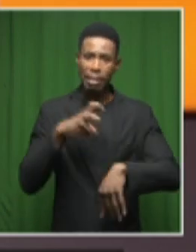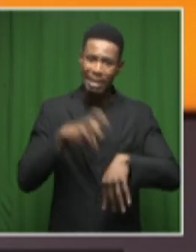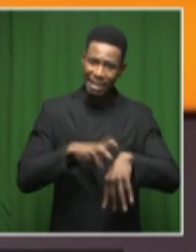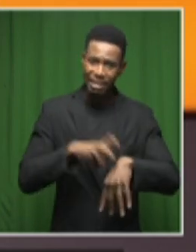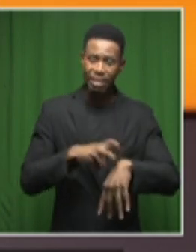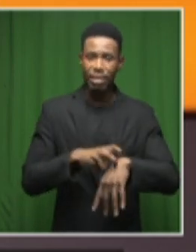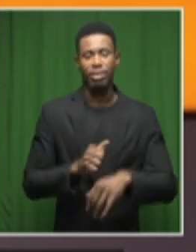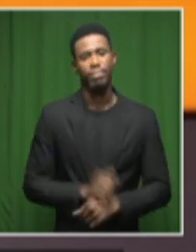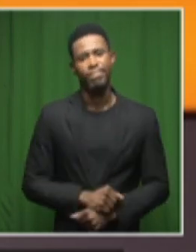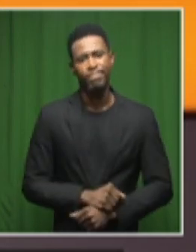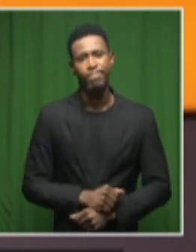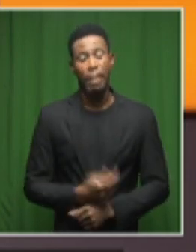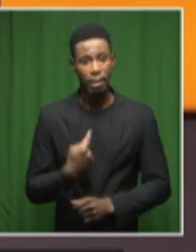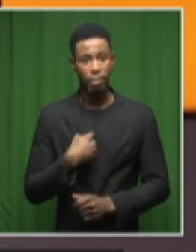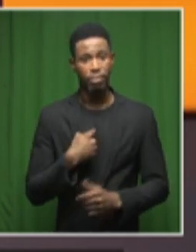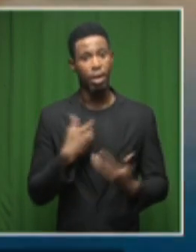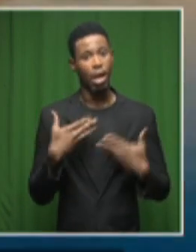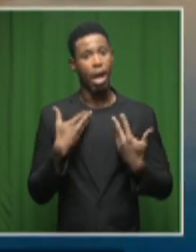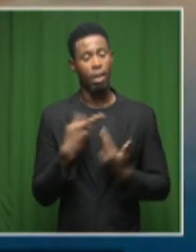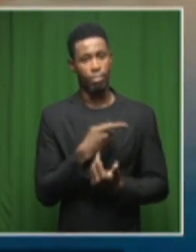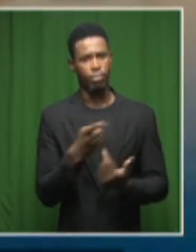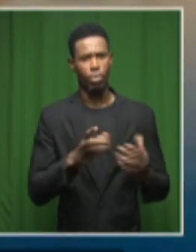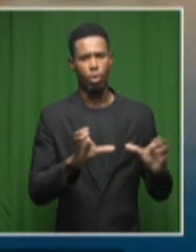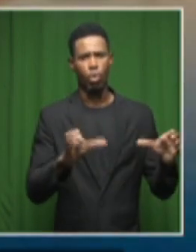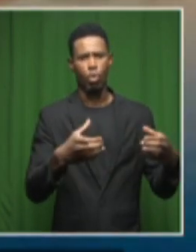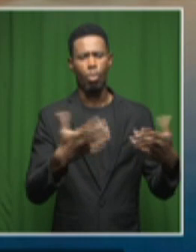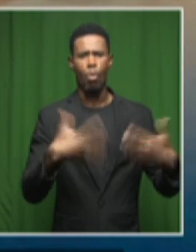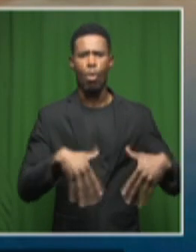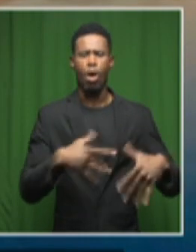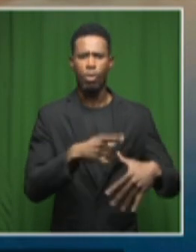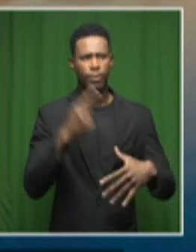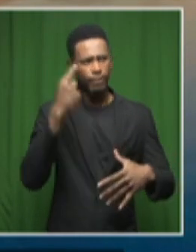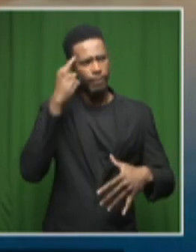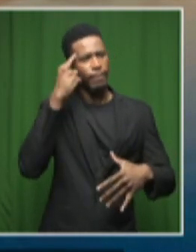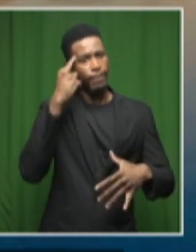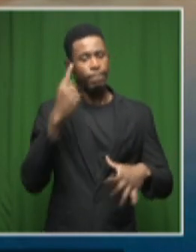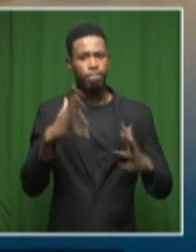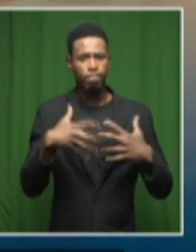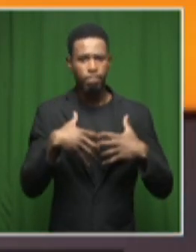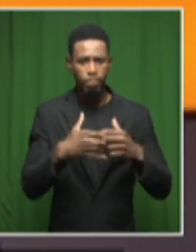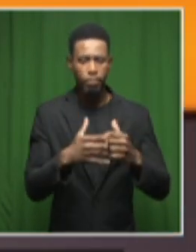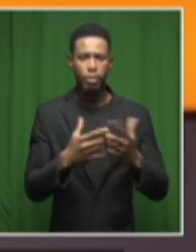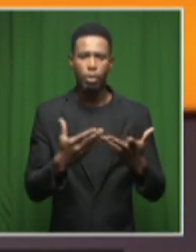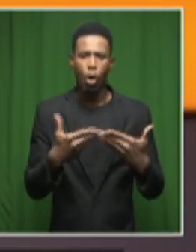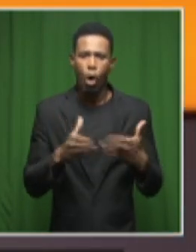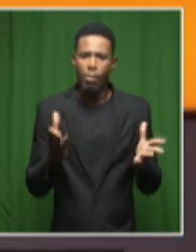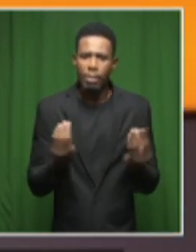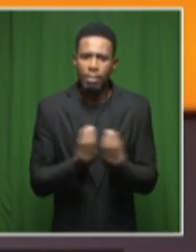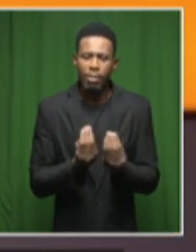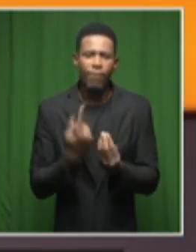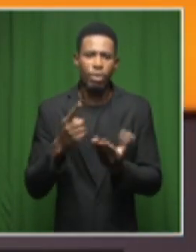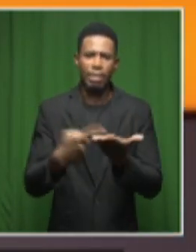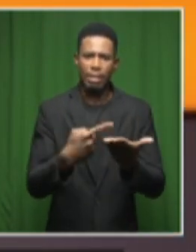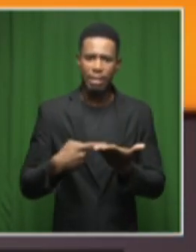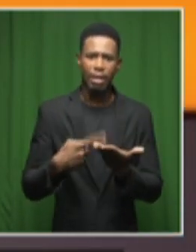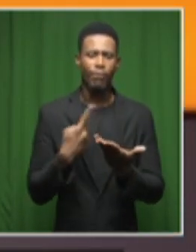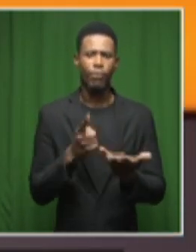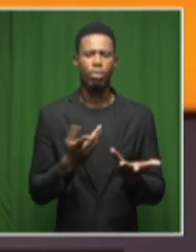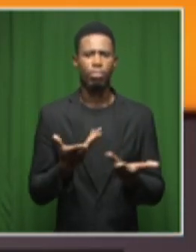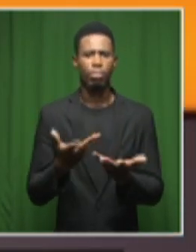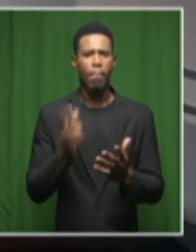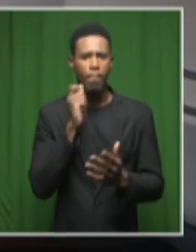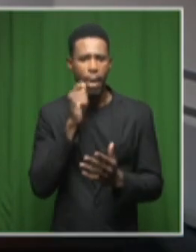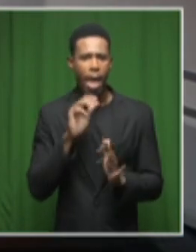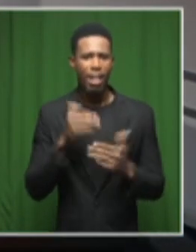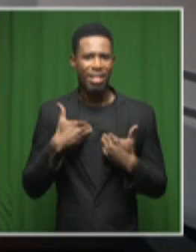glad that a group of people like you have taken the initiative to open up a platform for such discussions. For sure, Yeah. for sure.